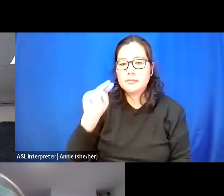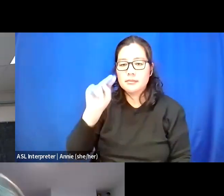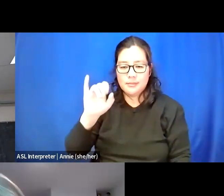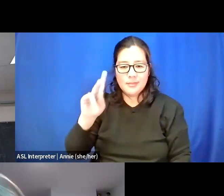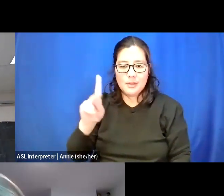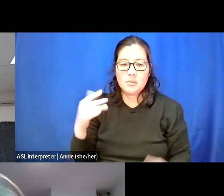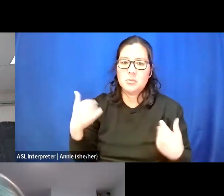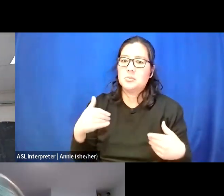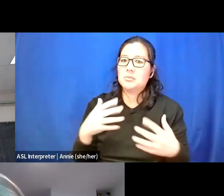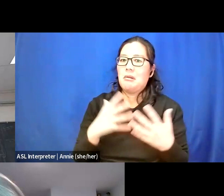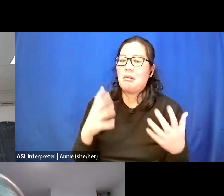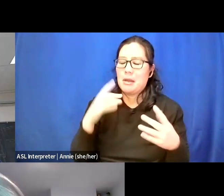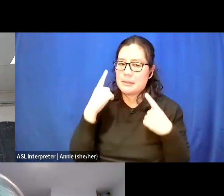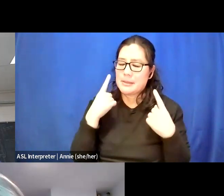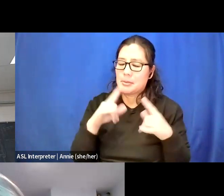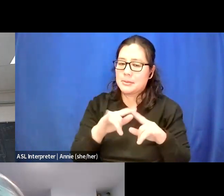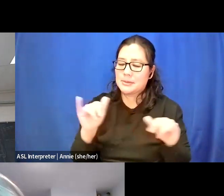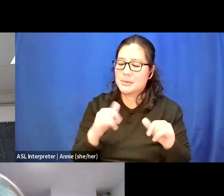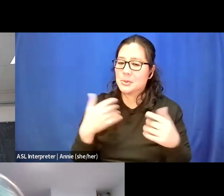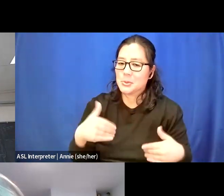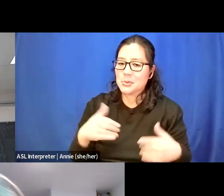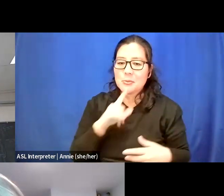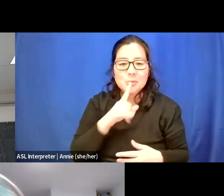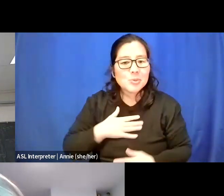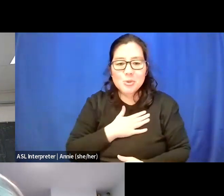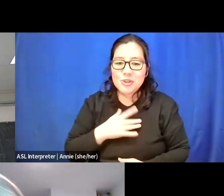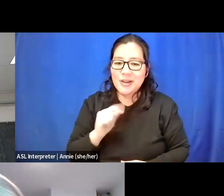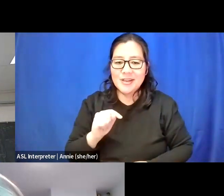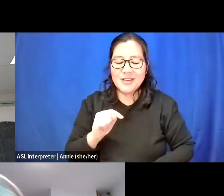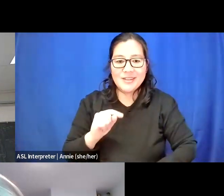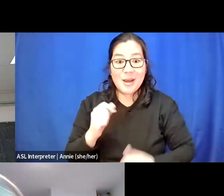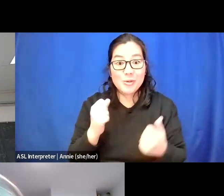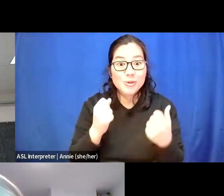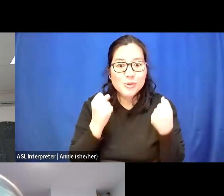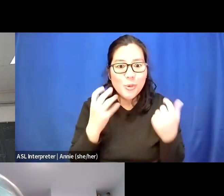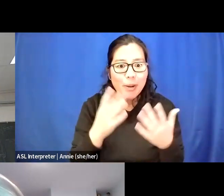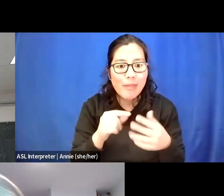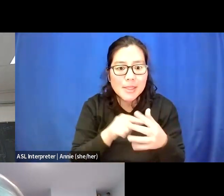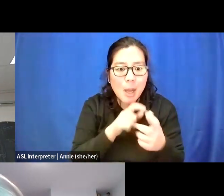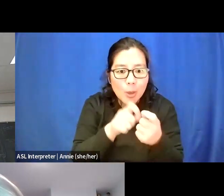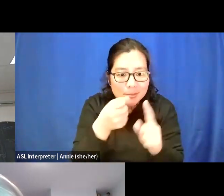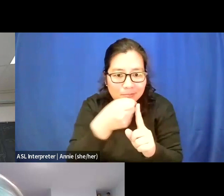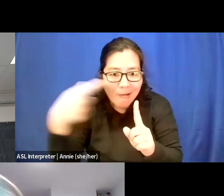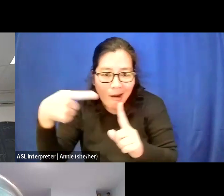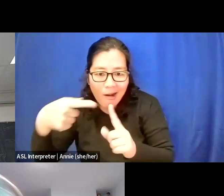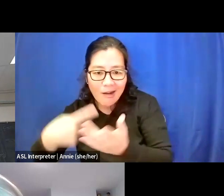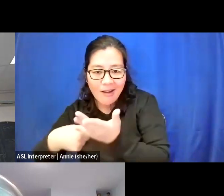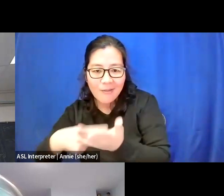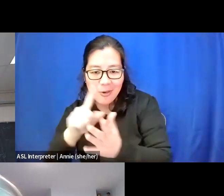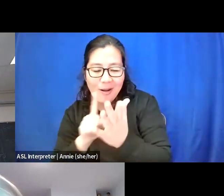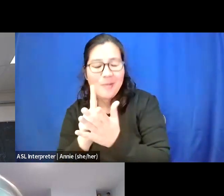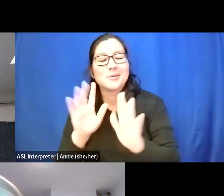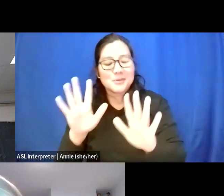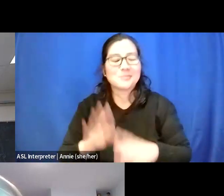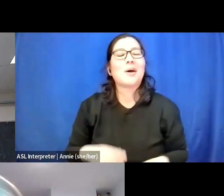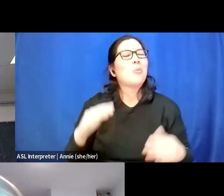I really appreciate it. There's so many things I want to now like talk for an hour about, but I'm gonna move on to the next question